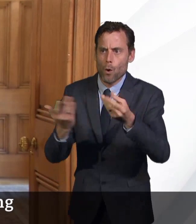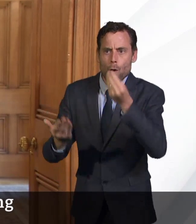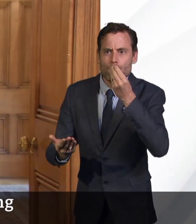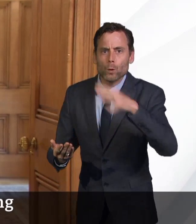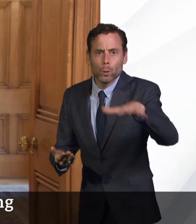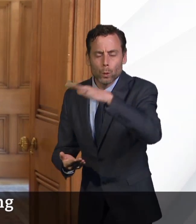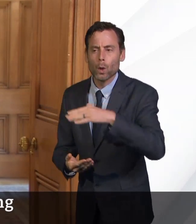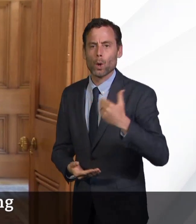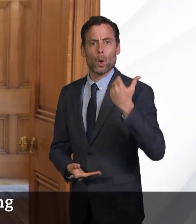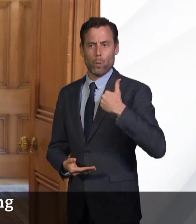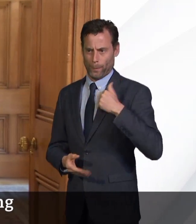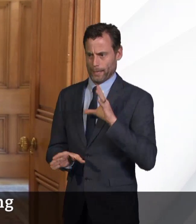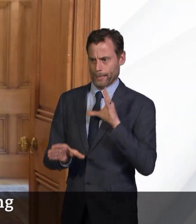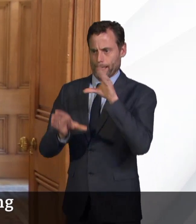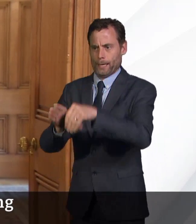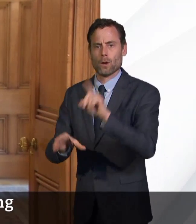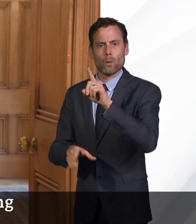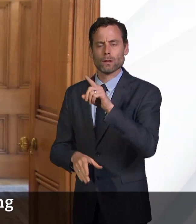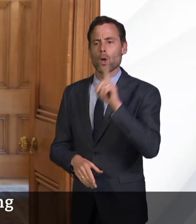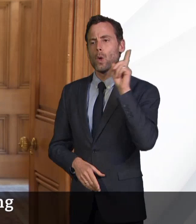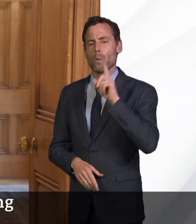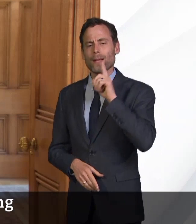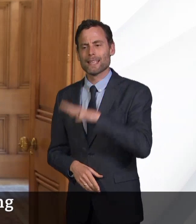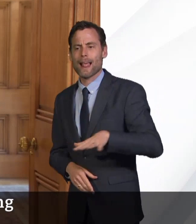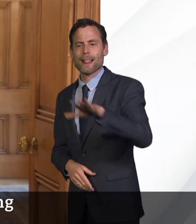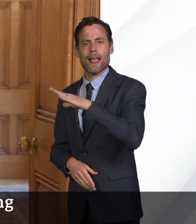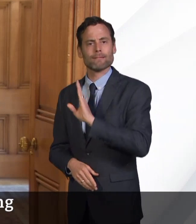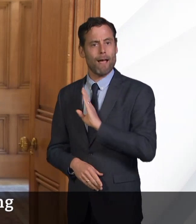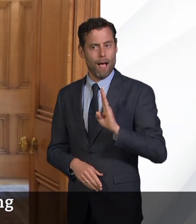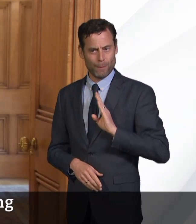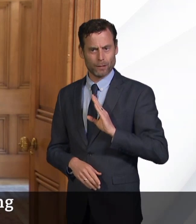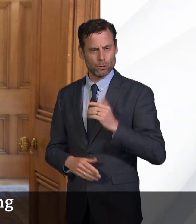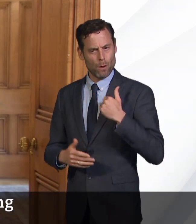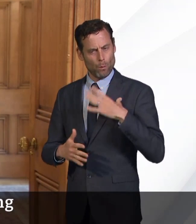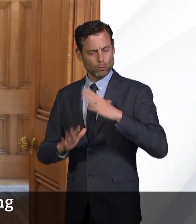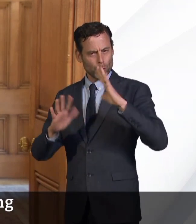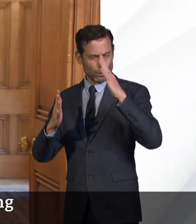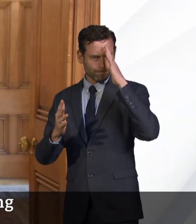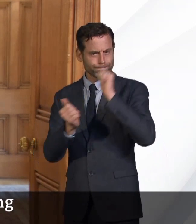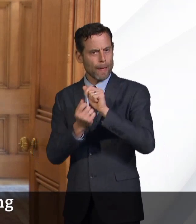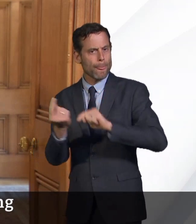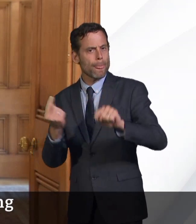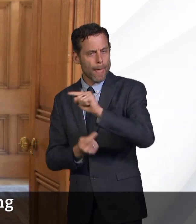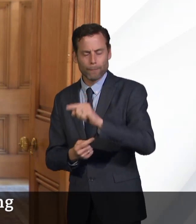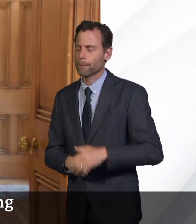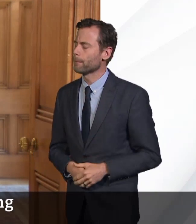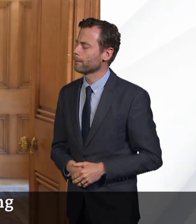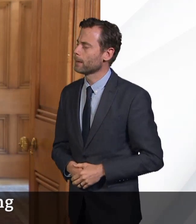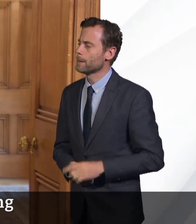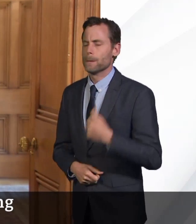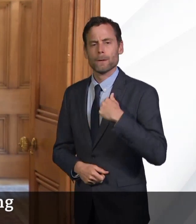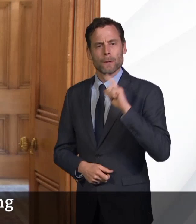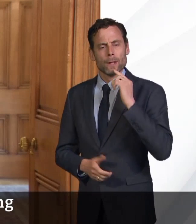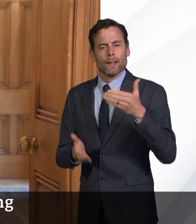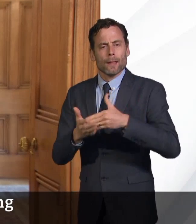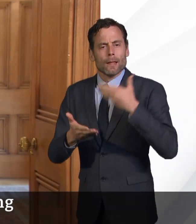to join the Women's Land Army. In a moment, I'm going to give you an update on our work to support the vulnerable